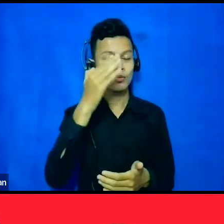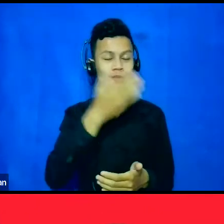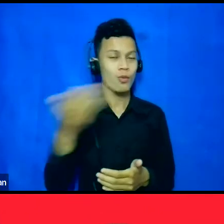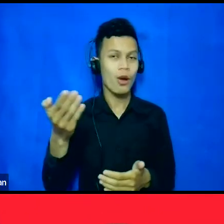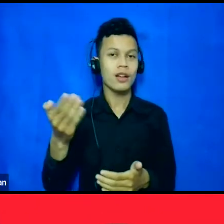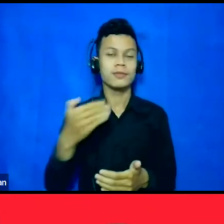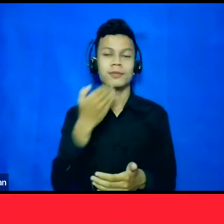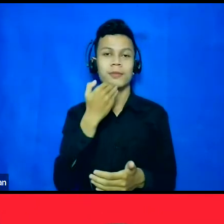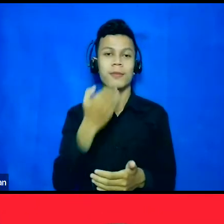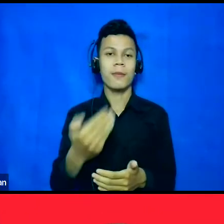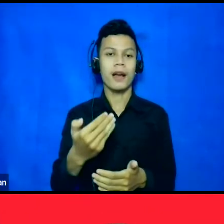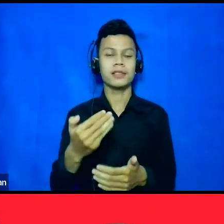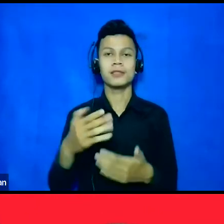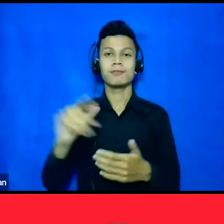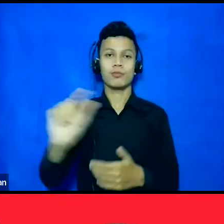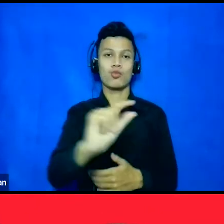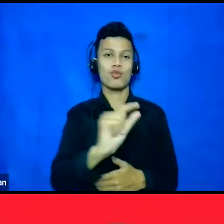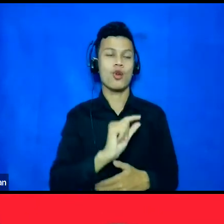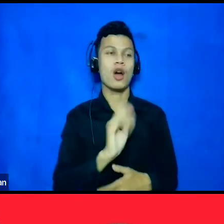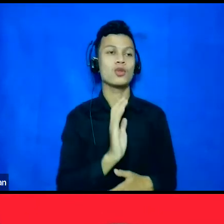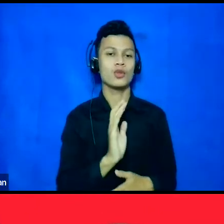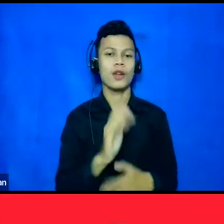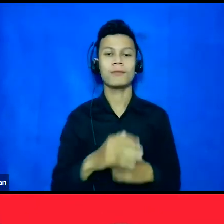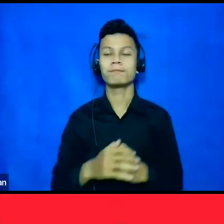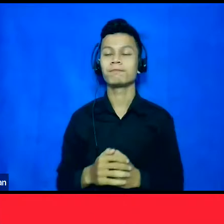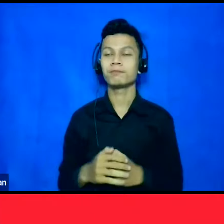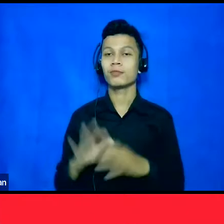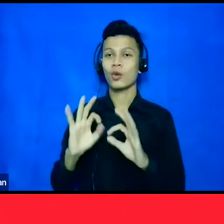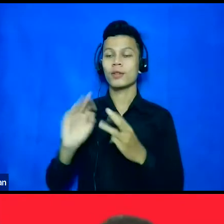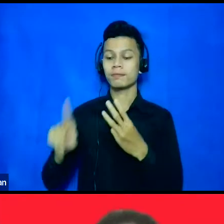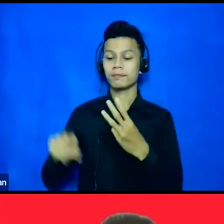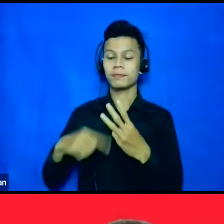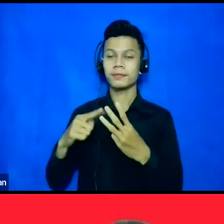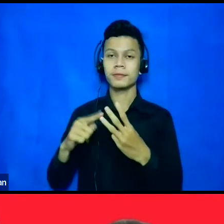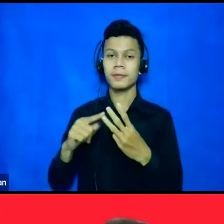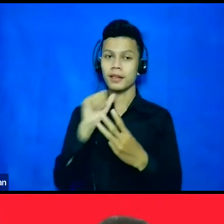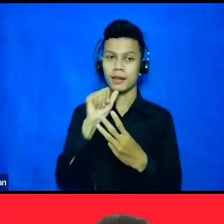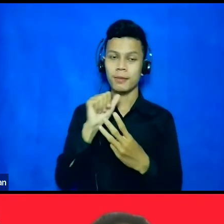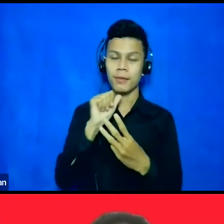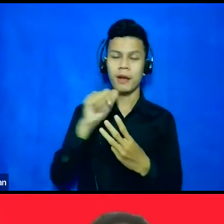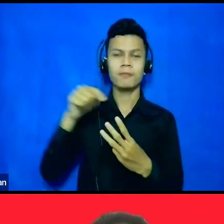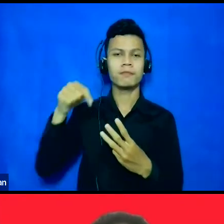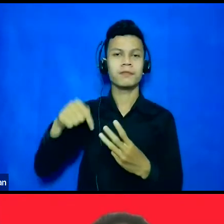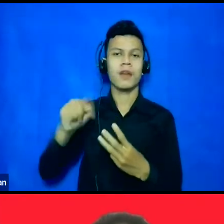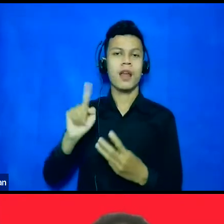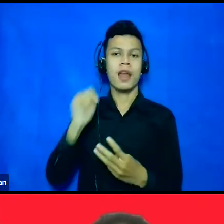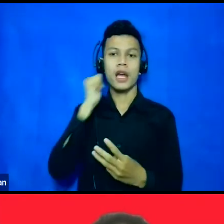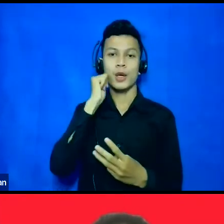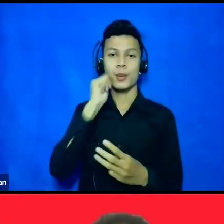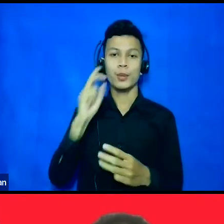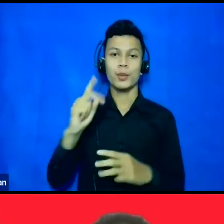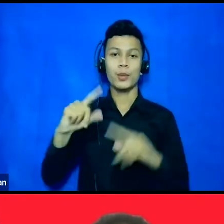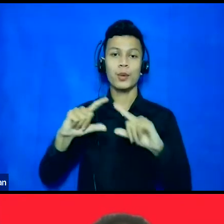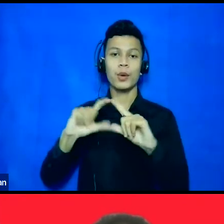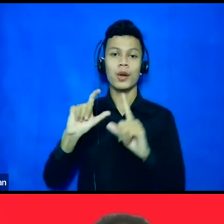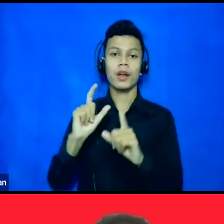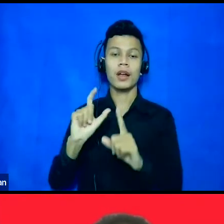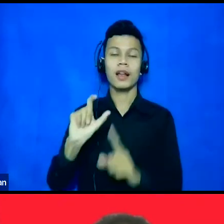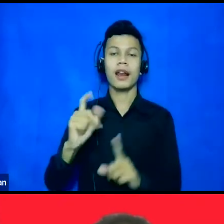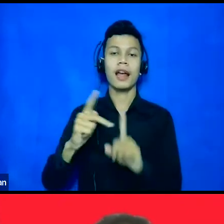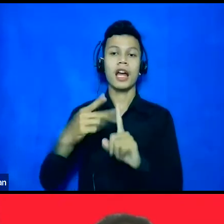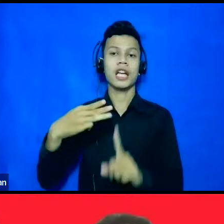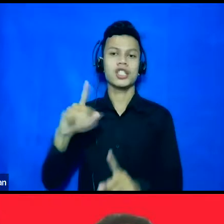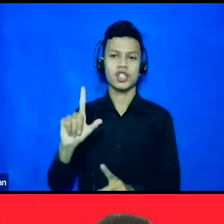Bapak. And thirdly, with us also Ibu Rachel Cooper, the education specialist